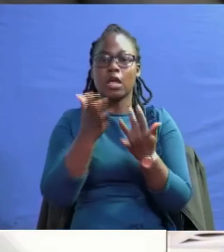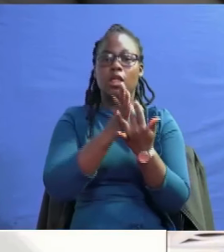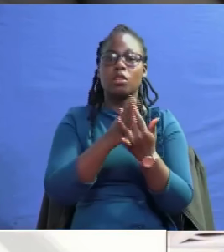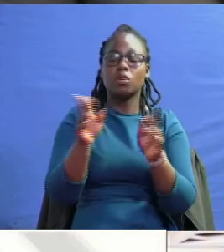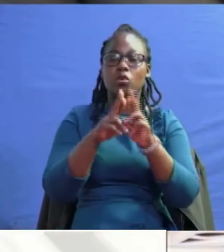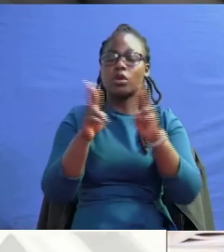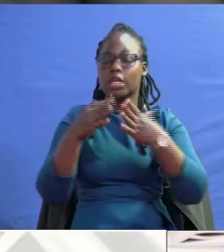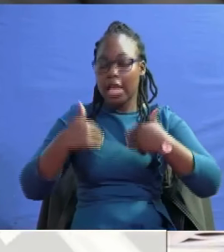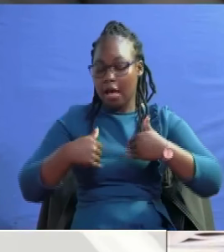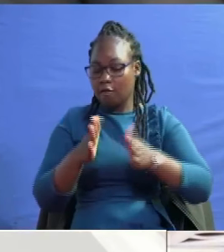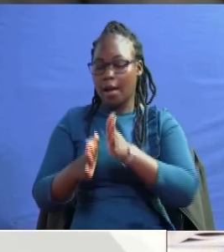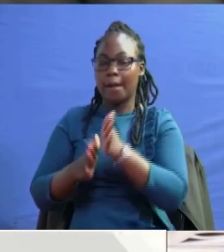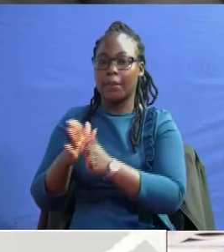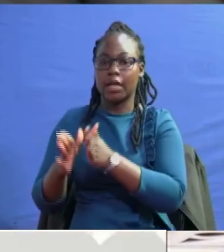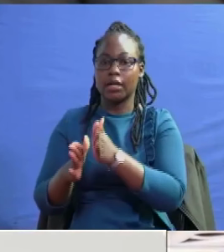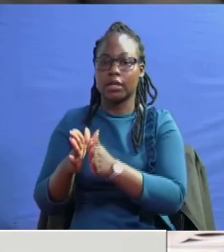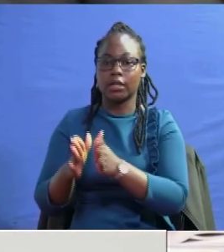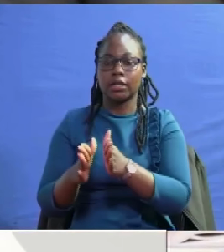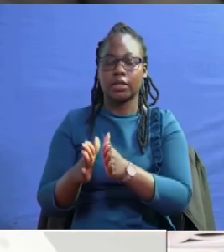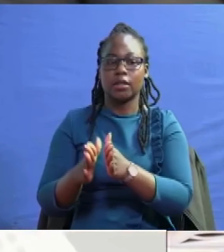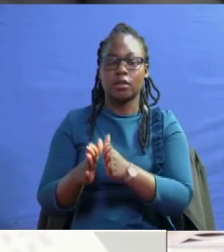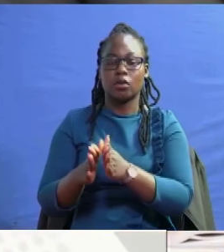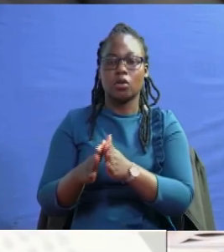a strategic plan from